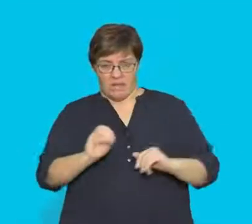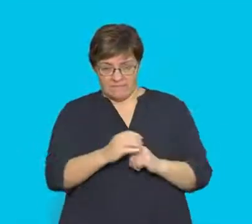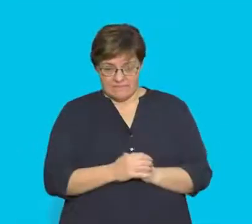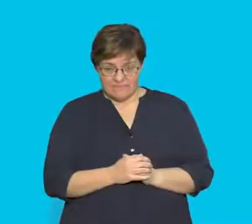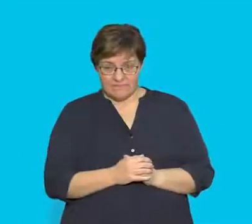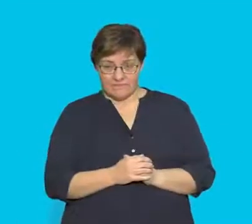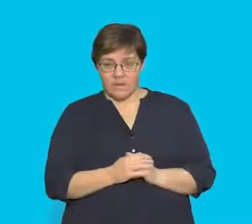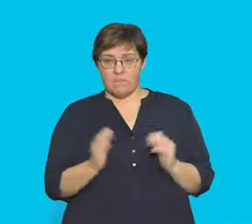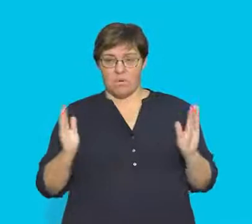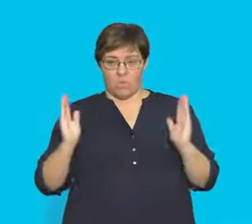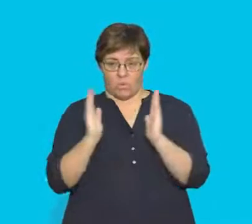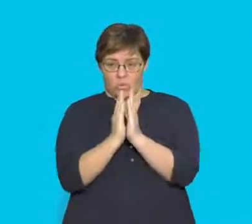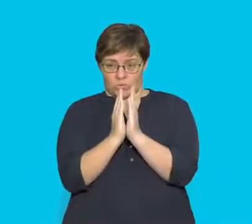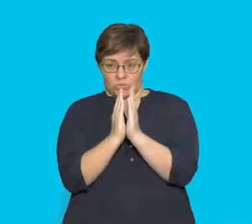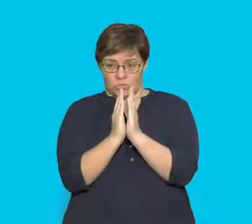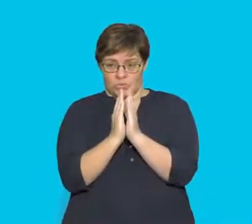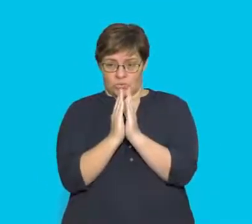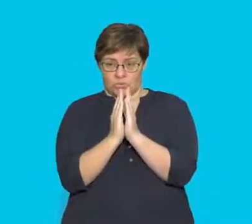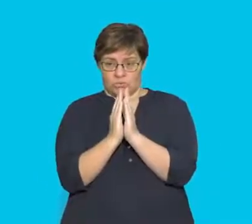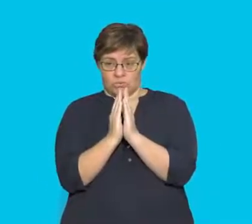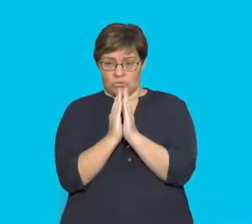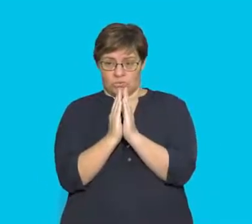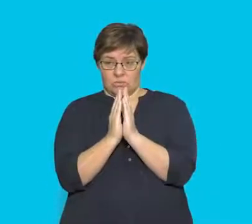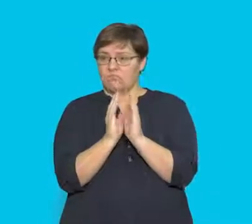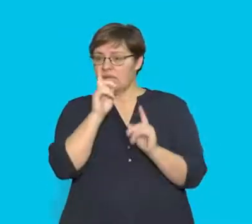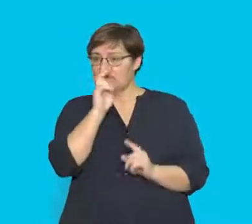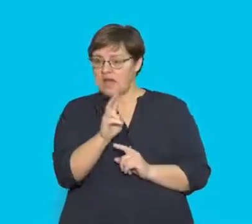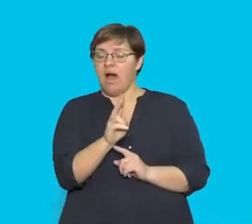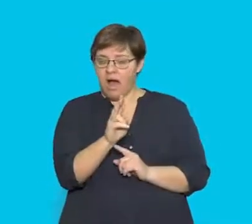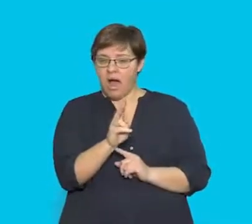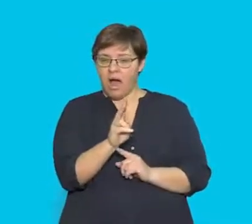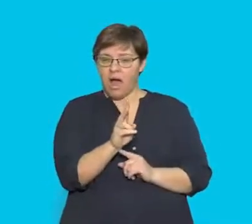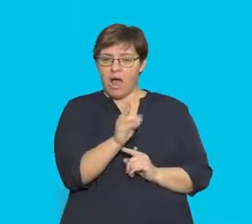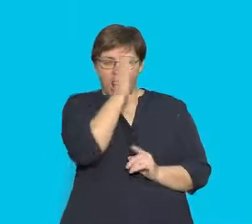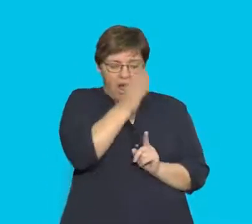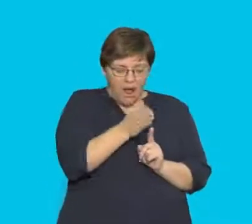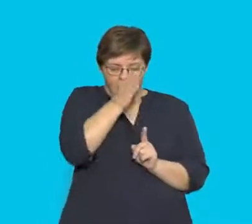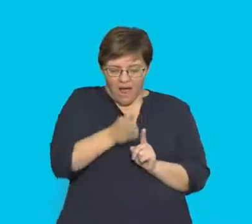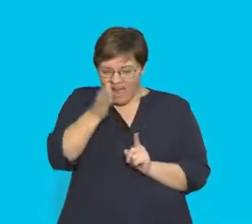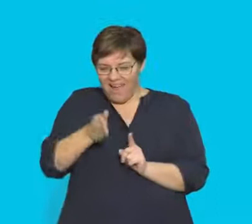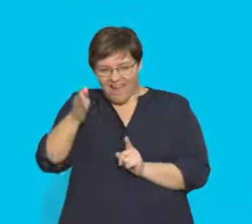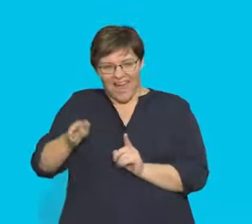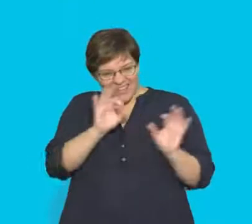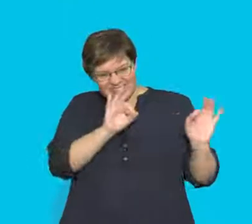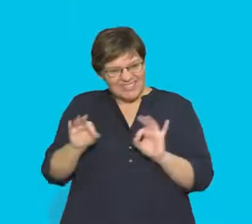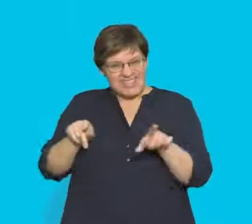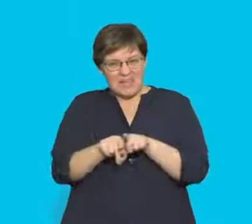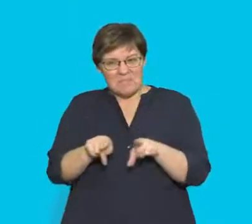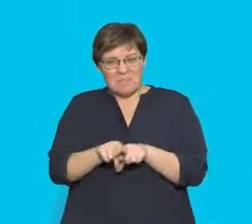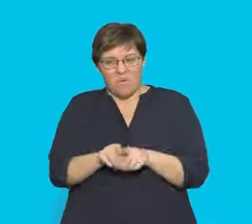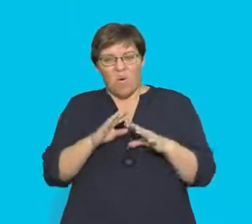aligned. If we bring them closer together, you'll see that there's